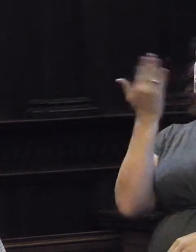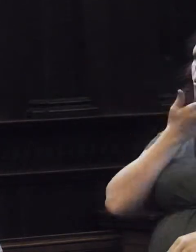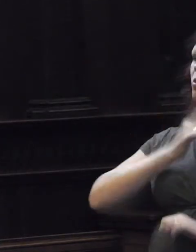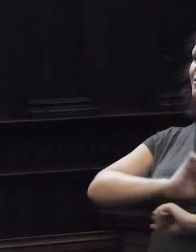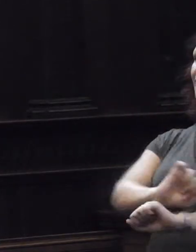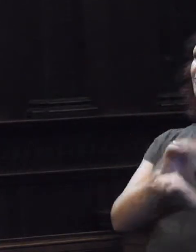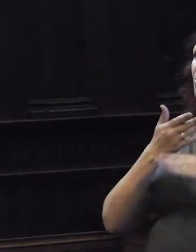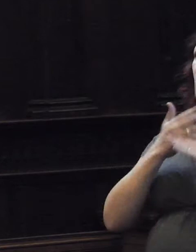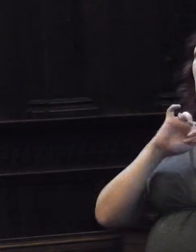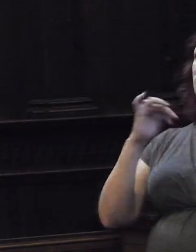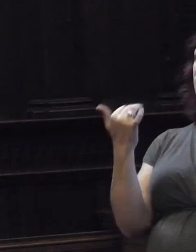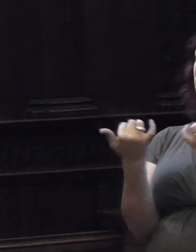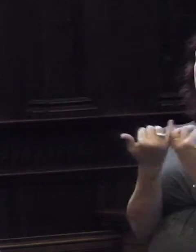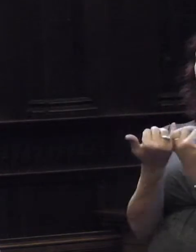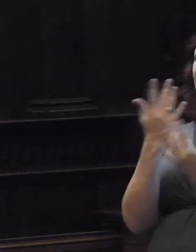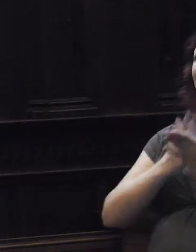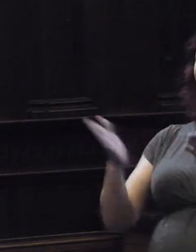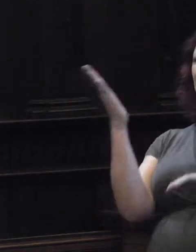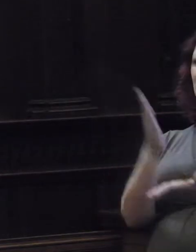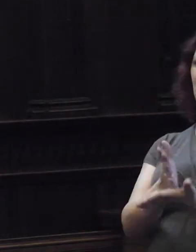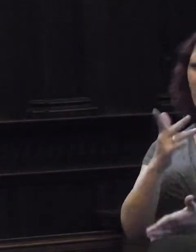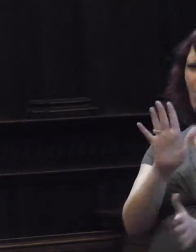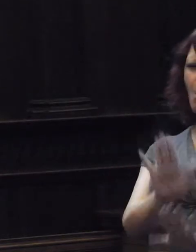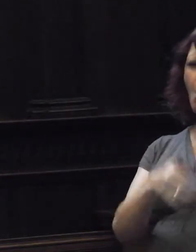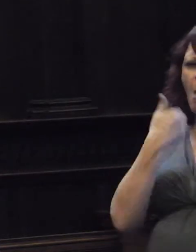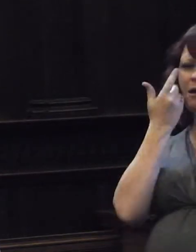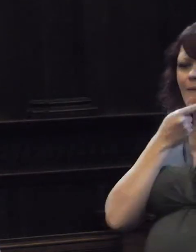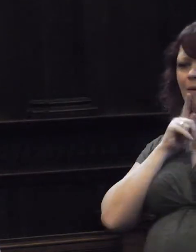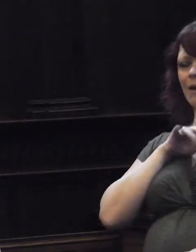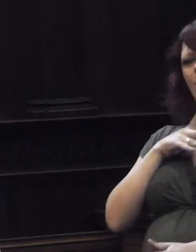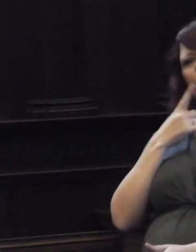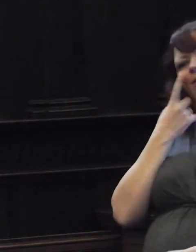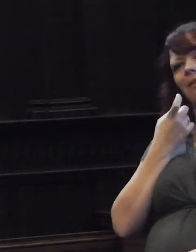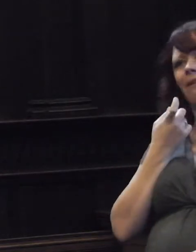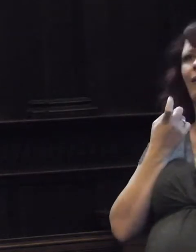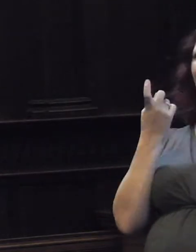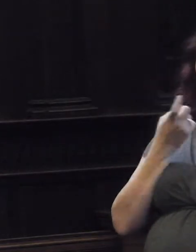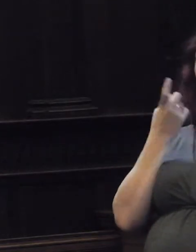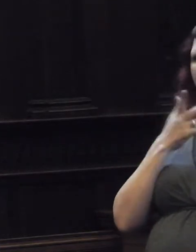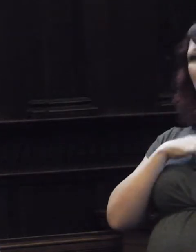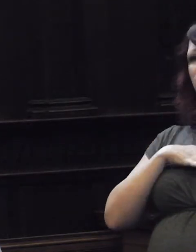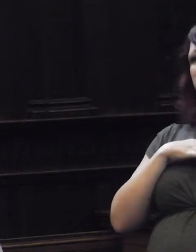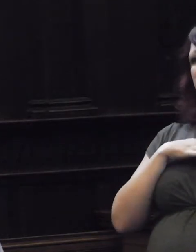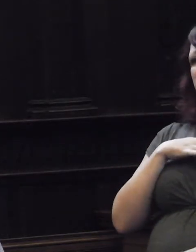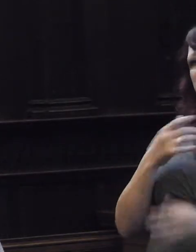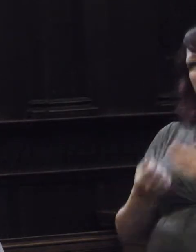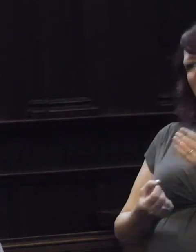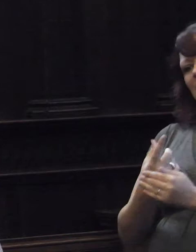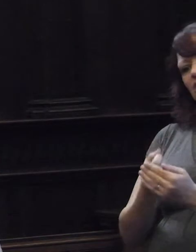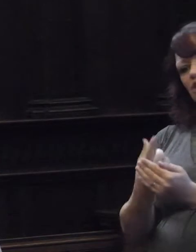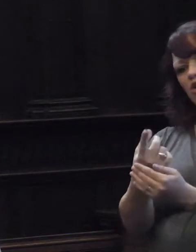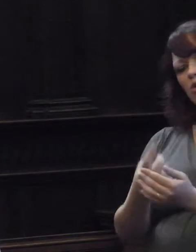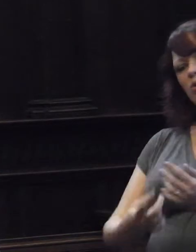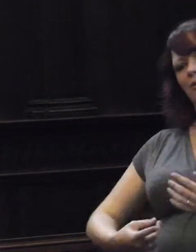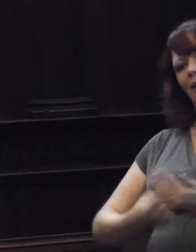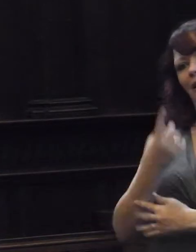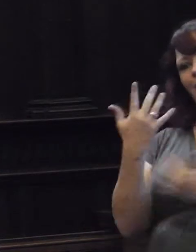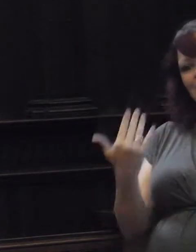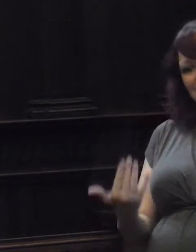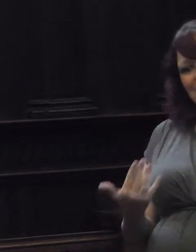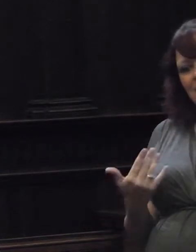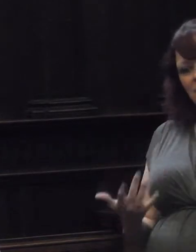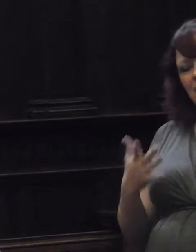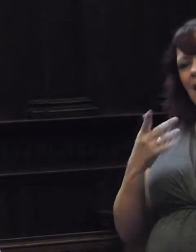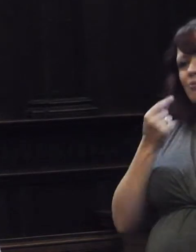that all young people consider social issues they may encounter and the impact that the decisions they make could have on